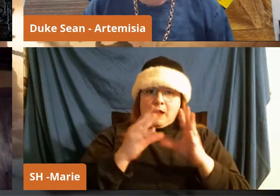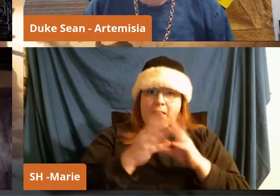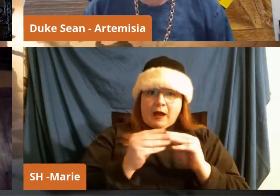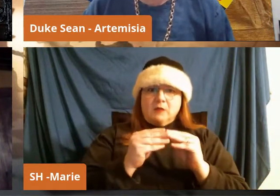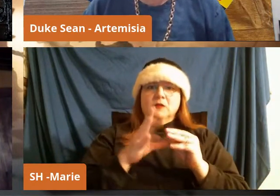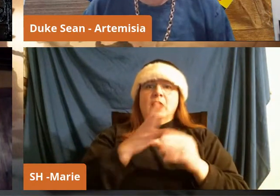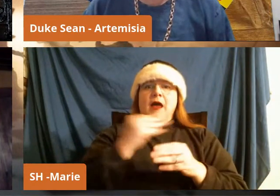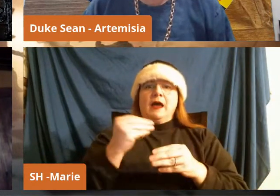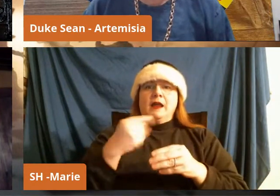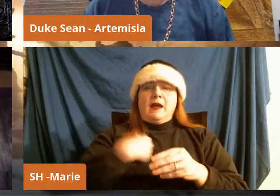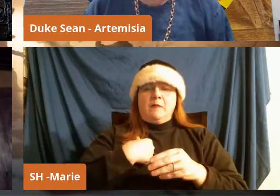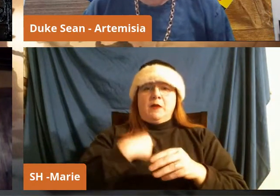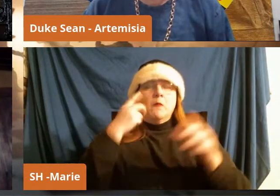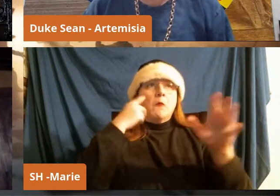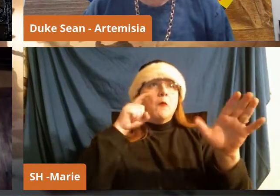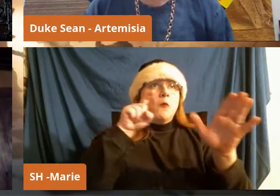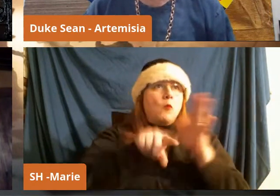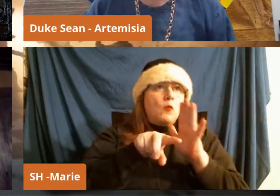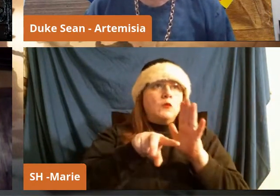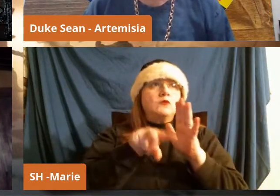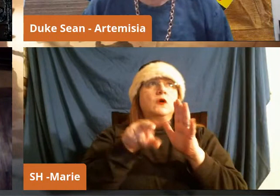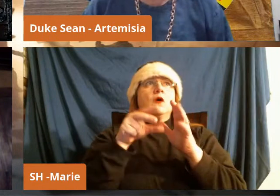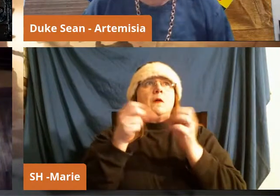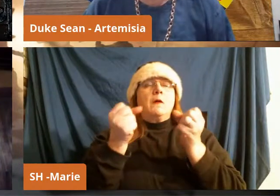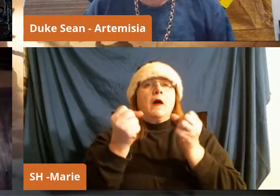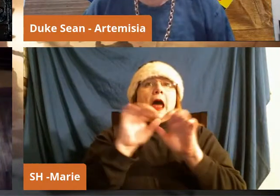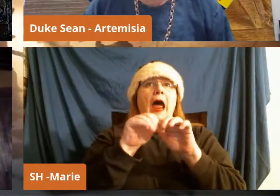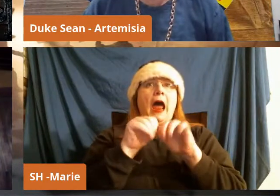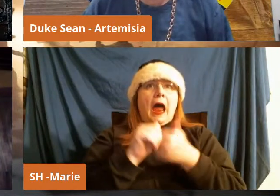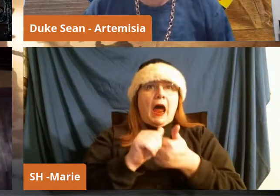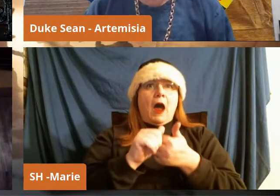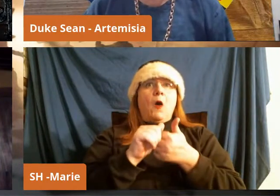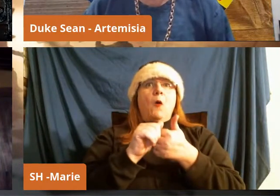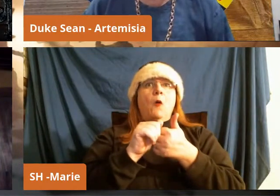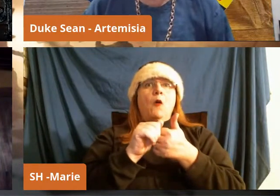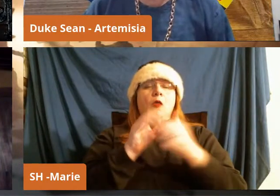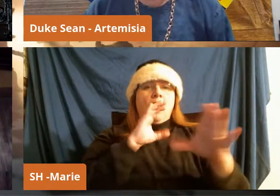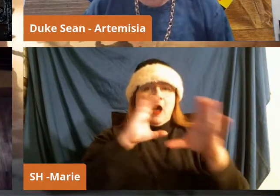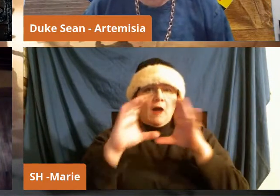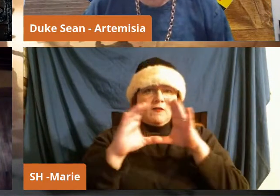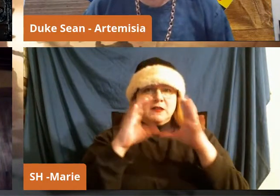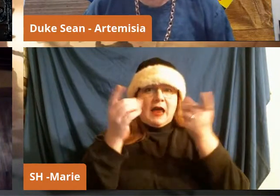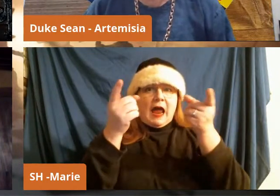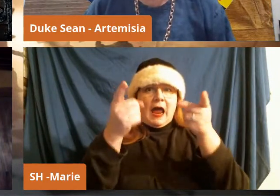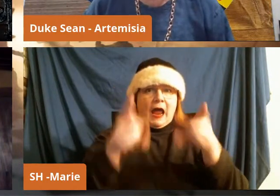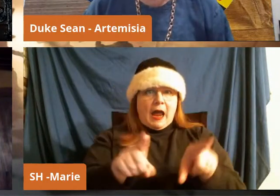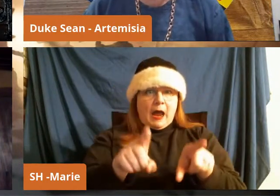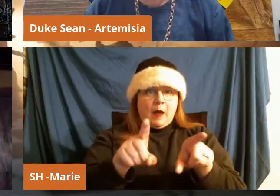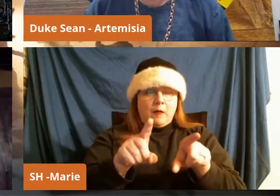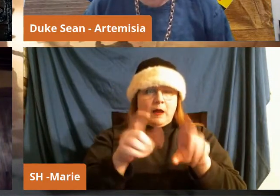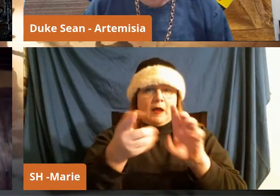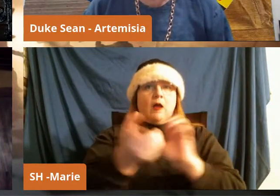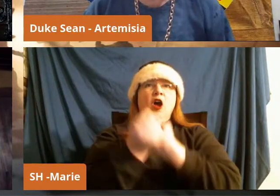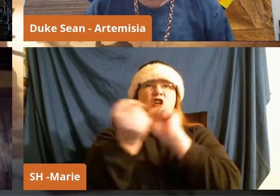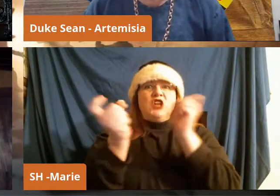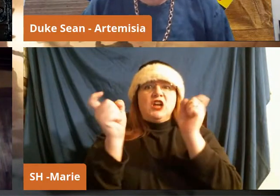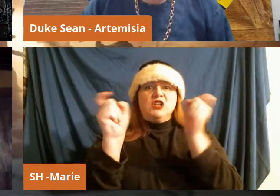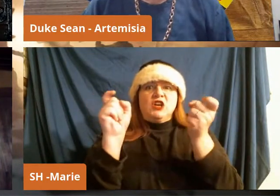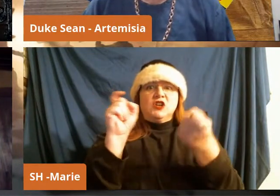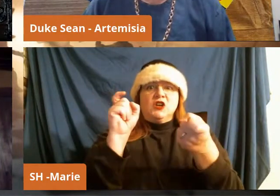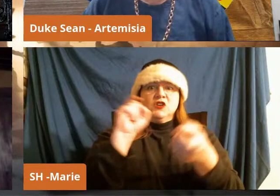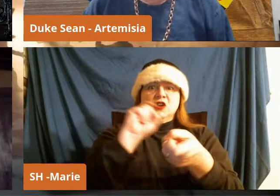and I've been witness to how some of those conversations have happened and how they have evolved and changed over the